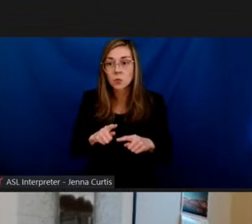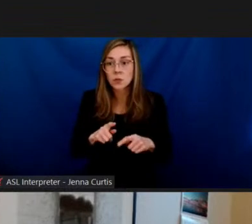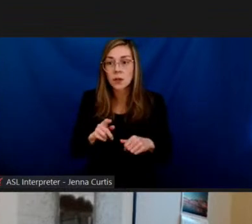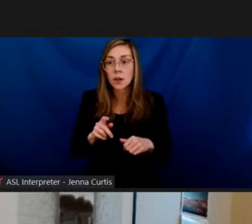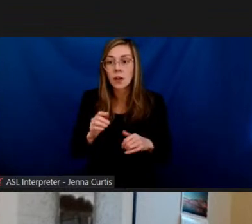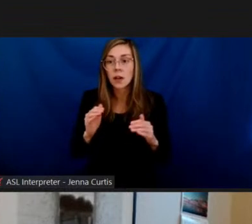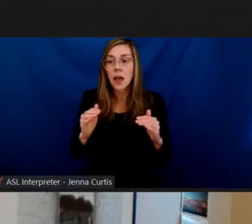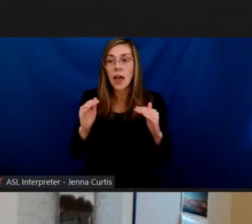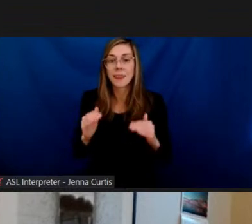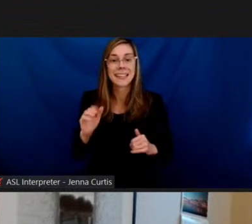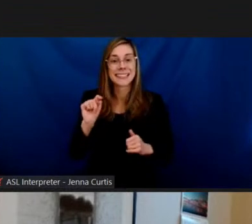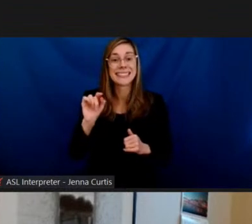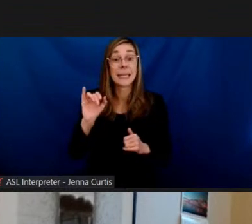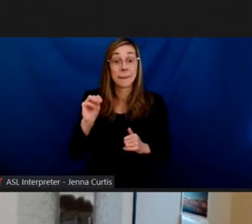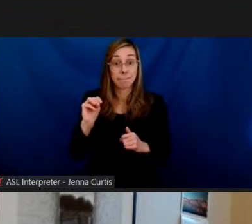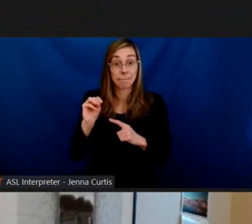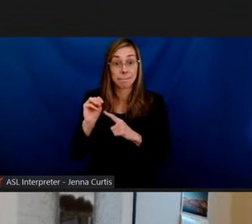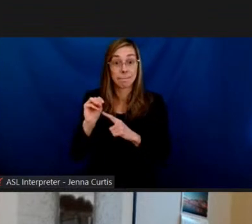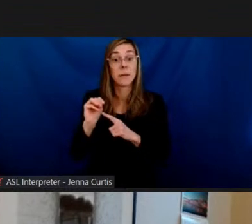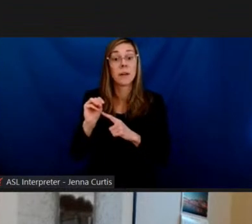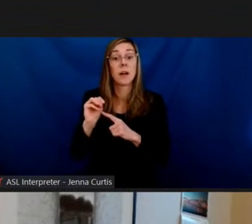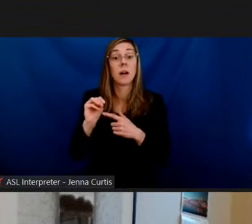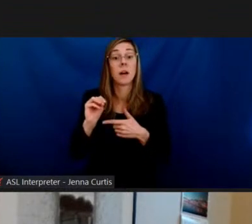have James Bloom, so I'll put you on deck.